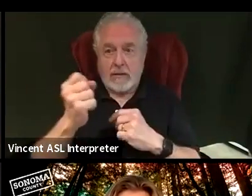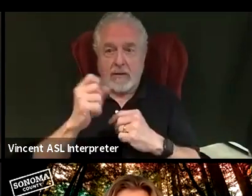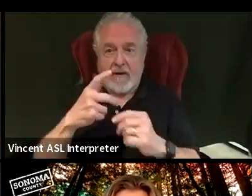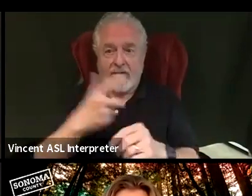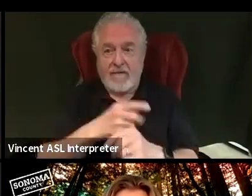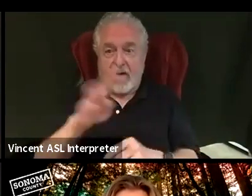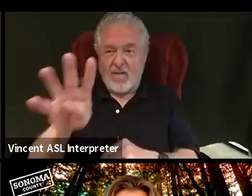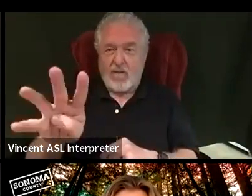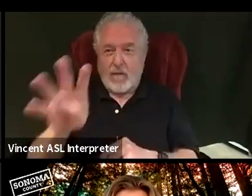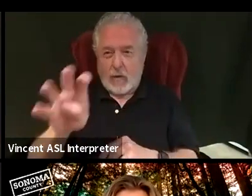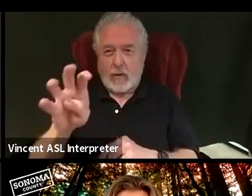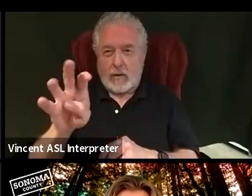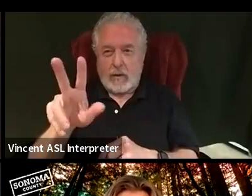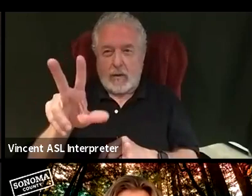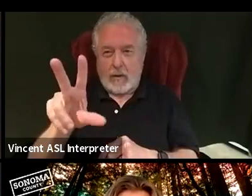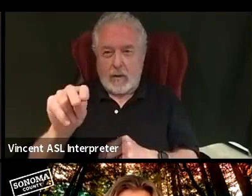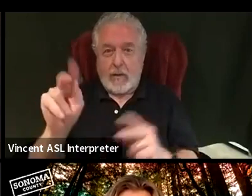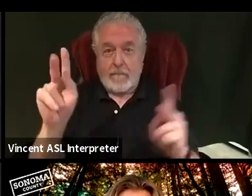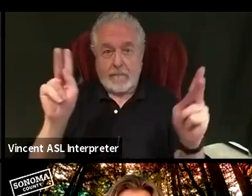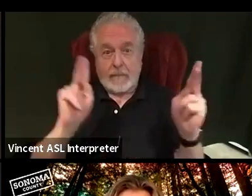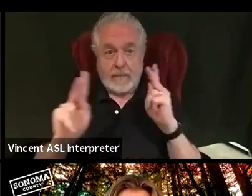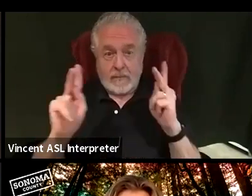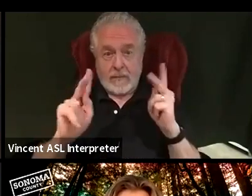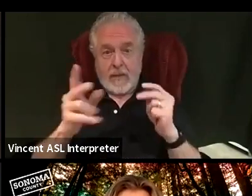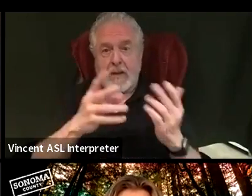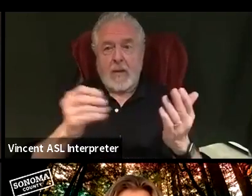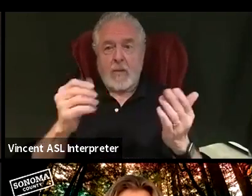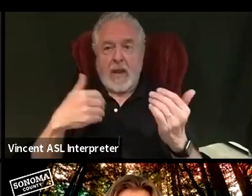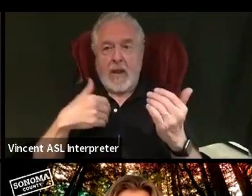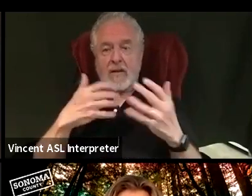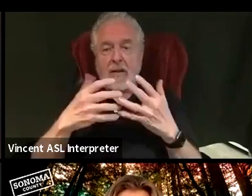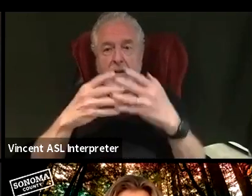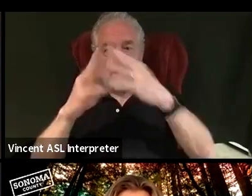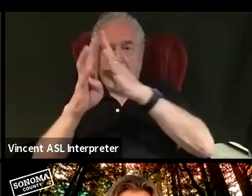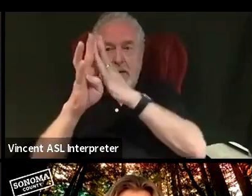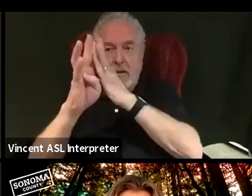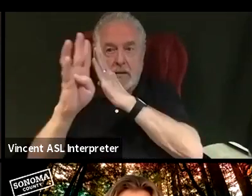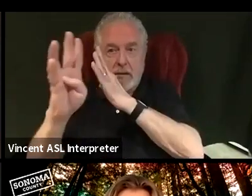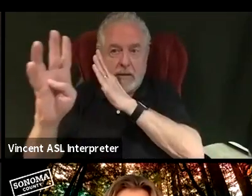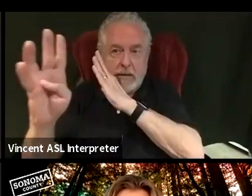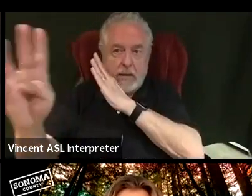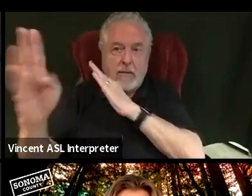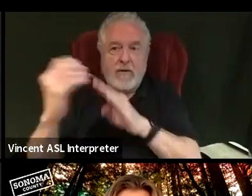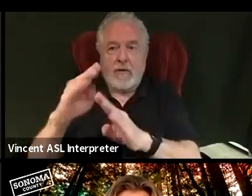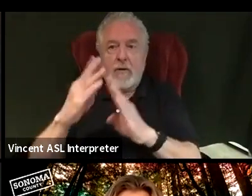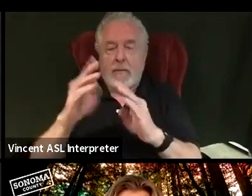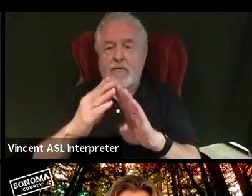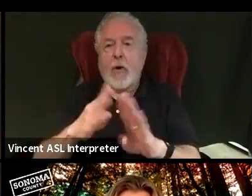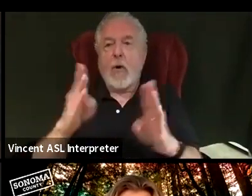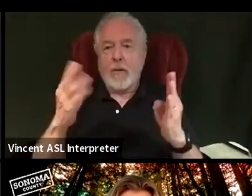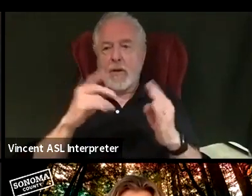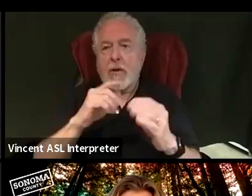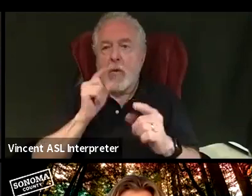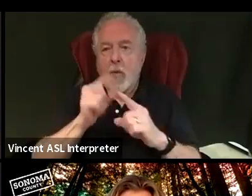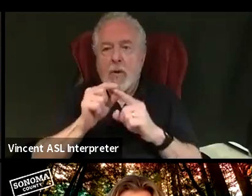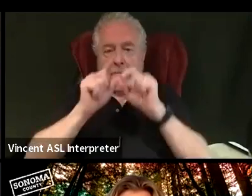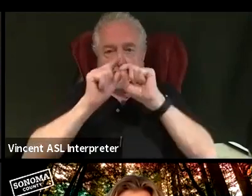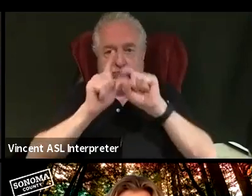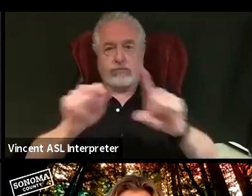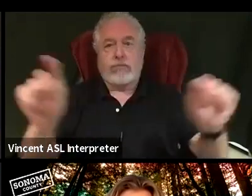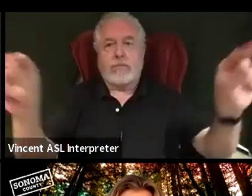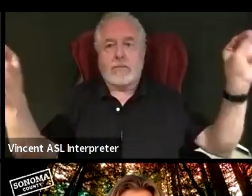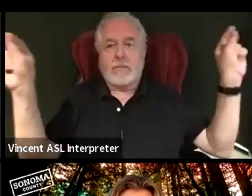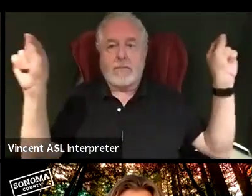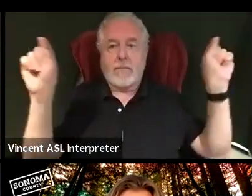vaccinated 430 people, and we had a line out the door before we even opened because the word has really gotten